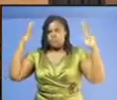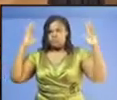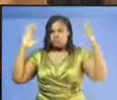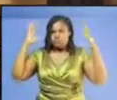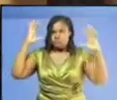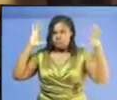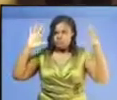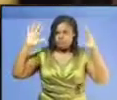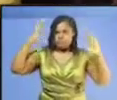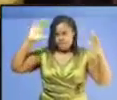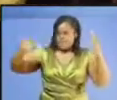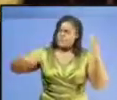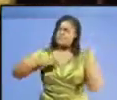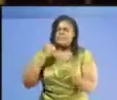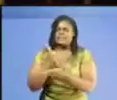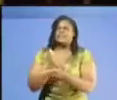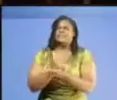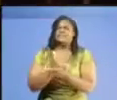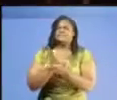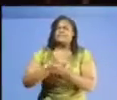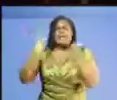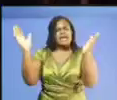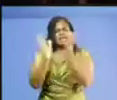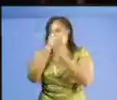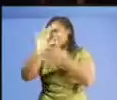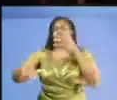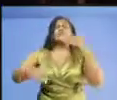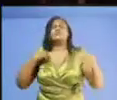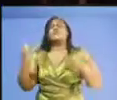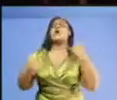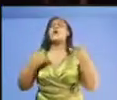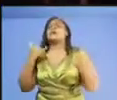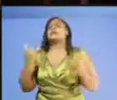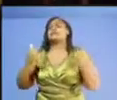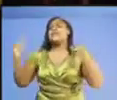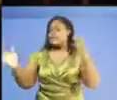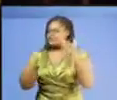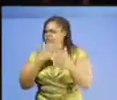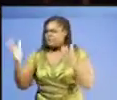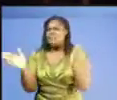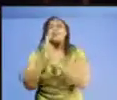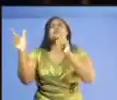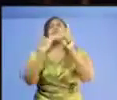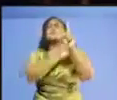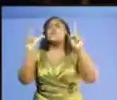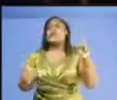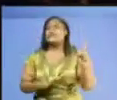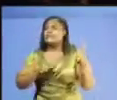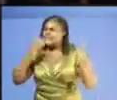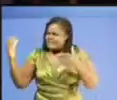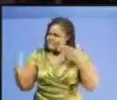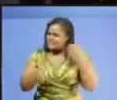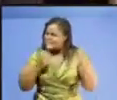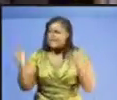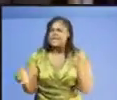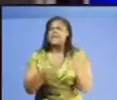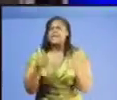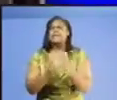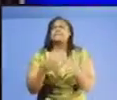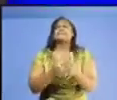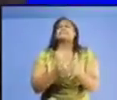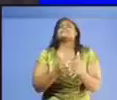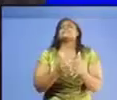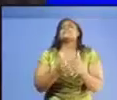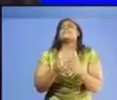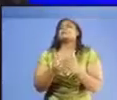Can you say amen? Can you clap your hands for joy? Can somebody say praise the Lord? Can you sing that chorus for me one more time?